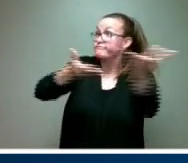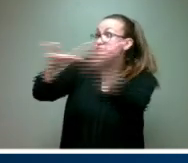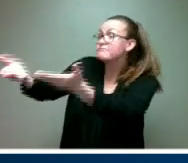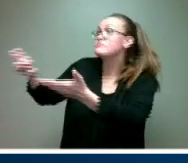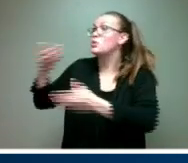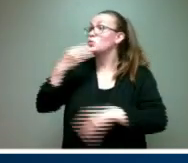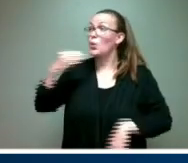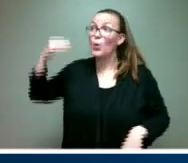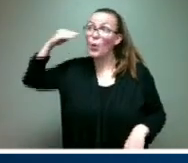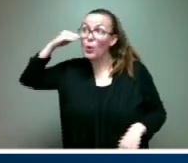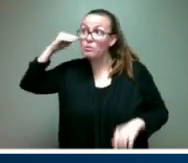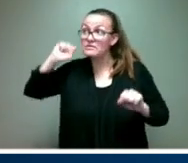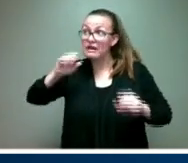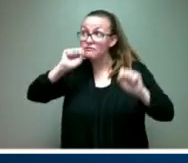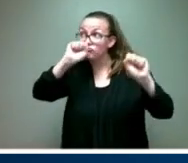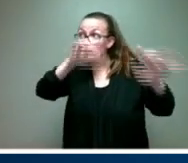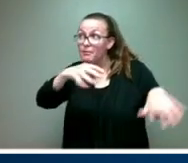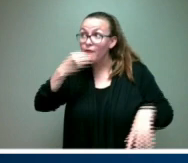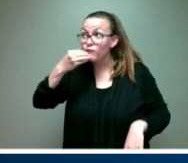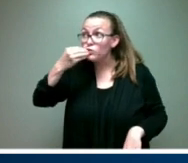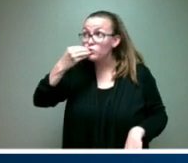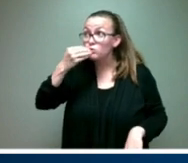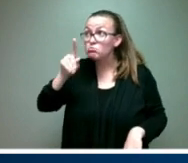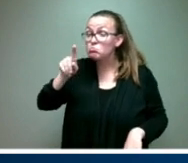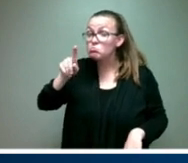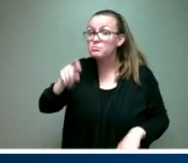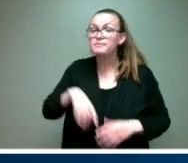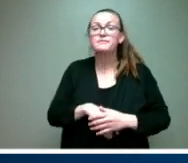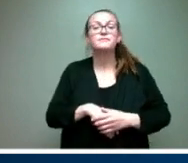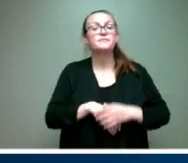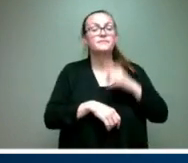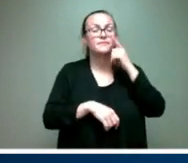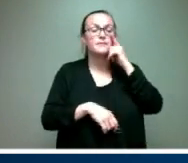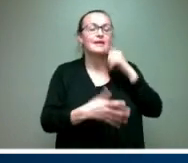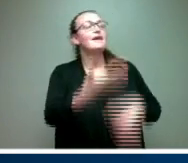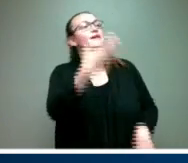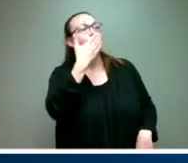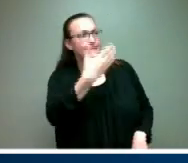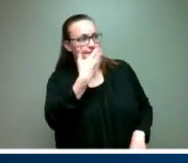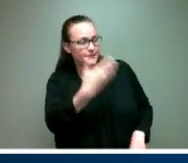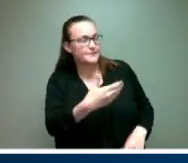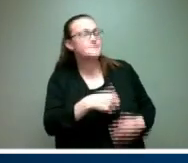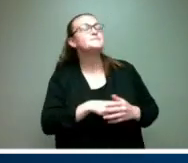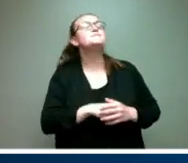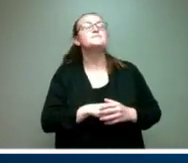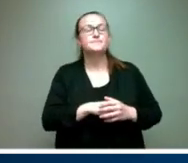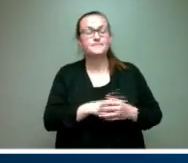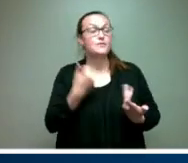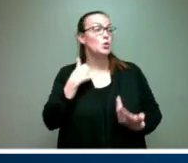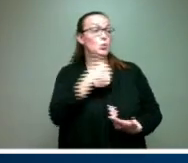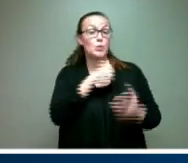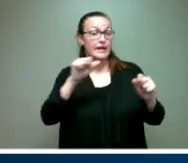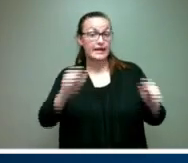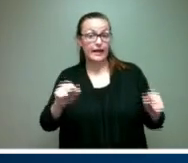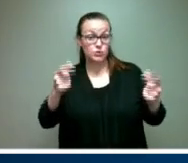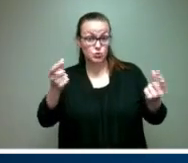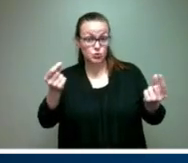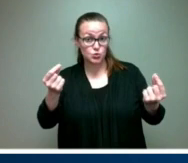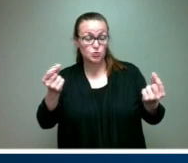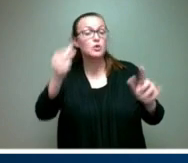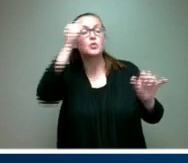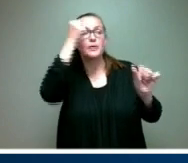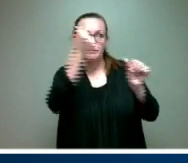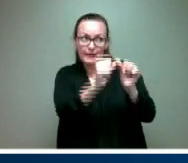homes. Mm-hmm. Thank you. And thank you for that question. So what we can do in that area, and remember, we